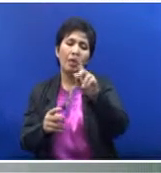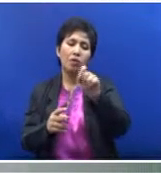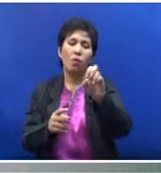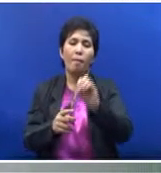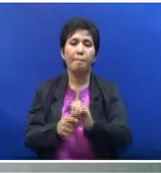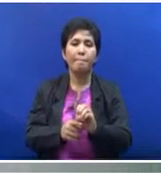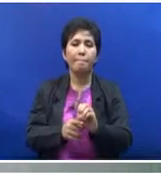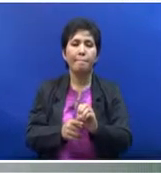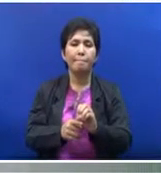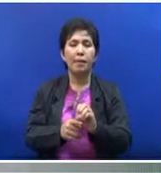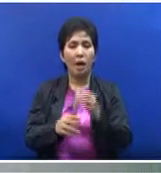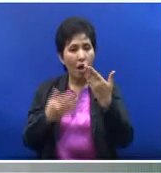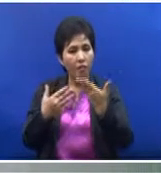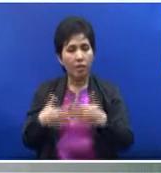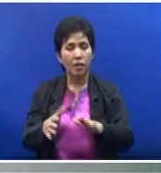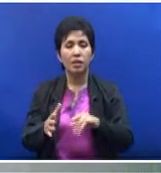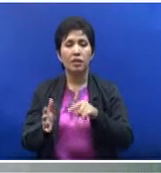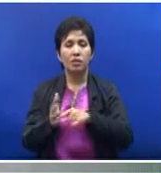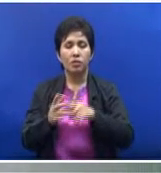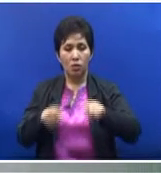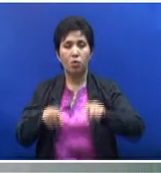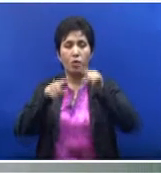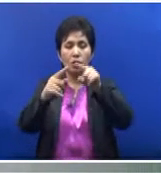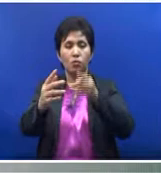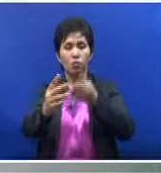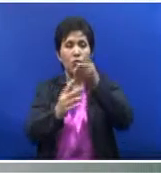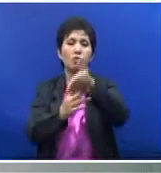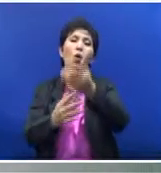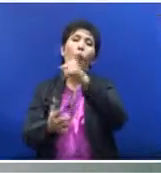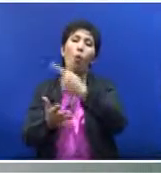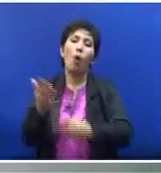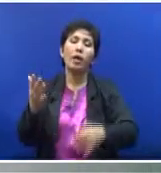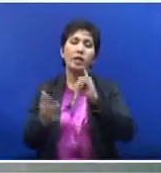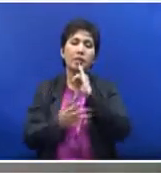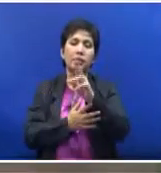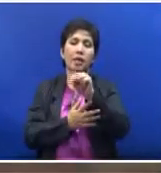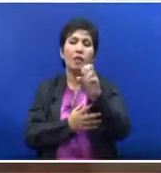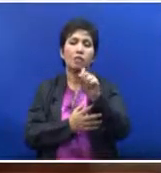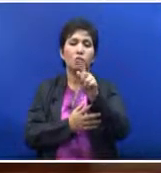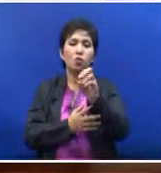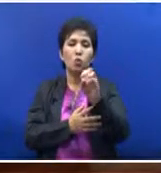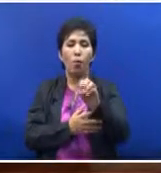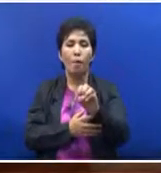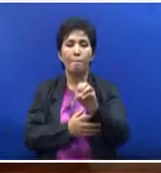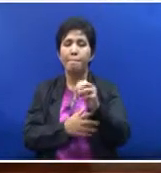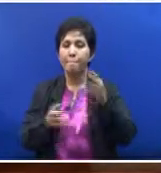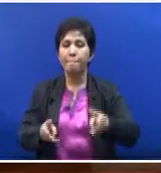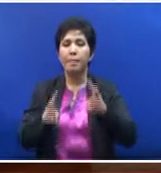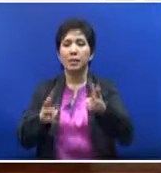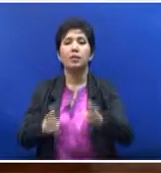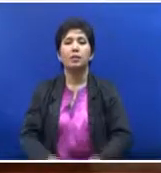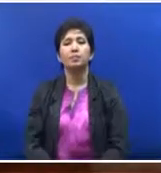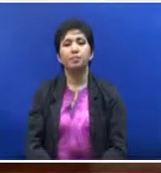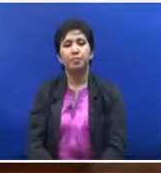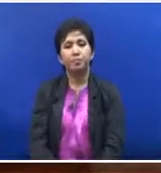methods. Okay, after this, we are going to go through what is ethnographic methods. Okay.